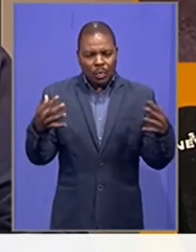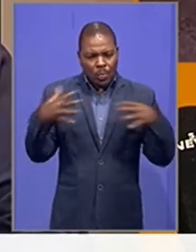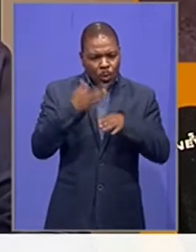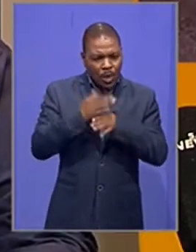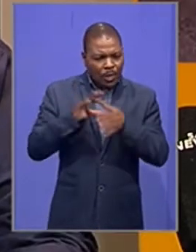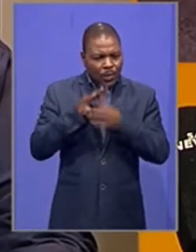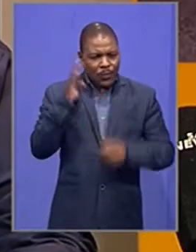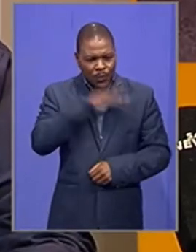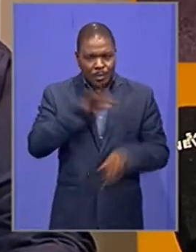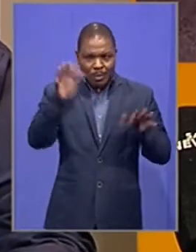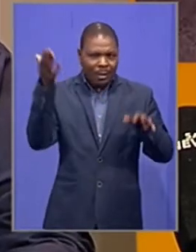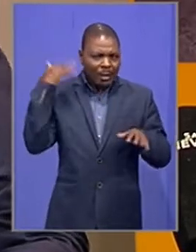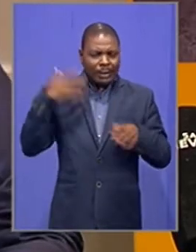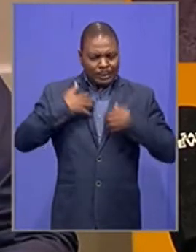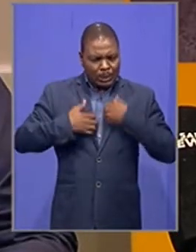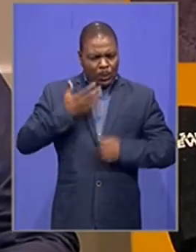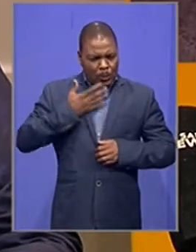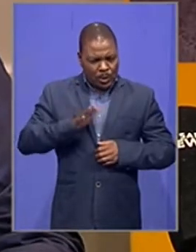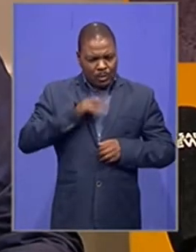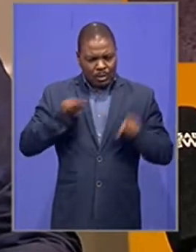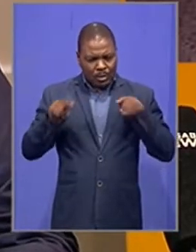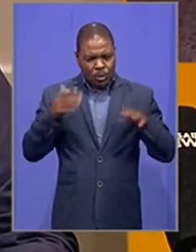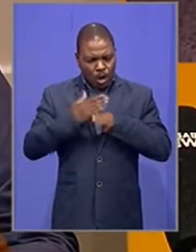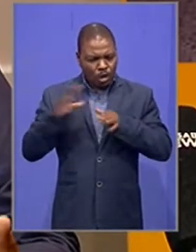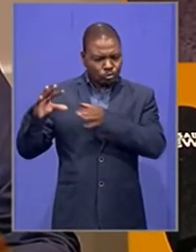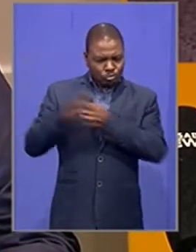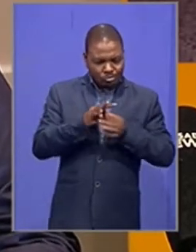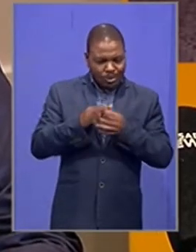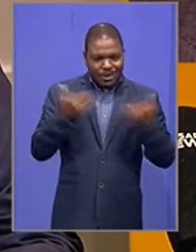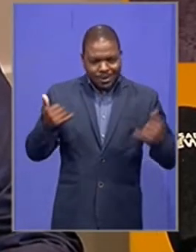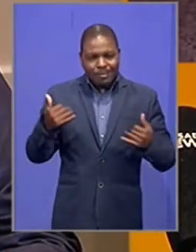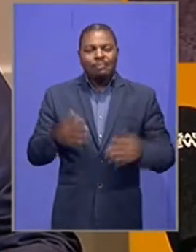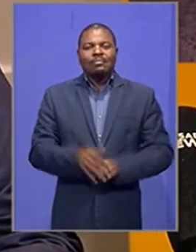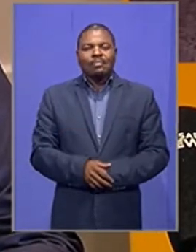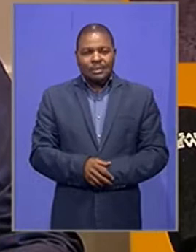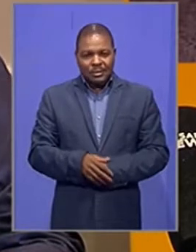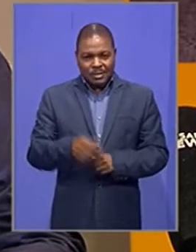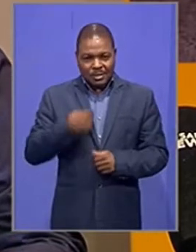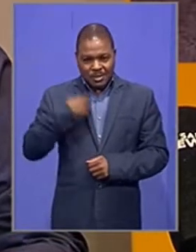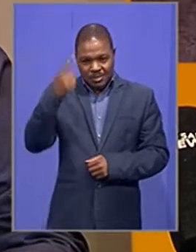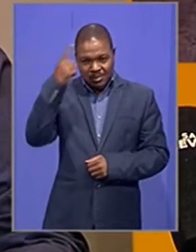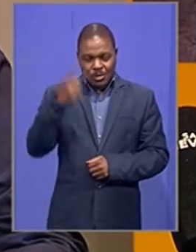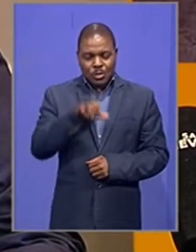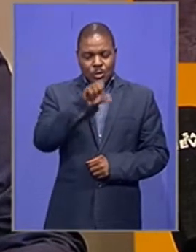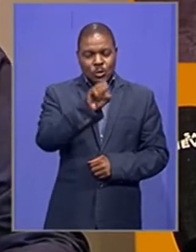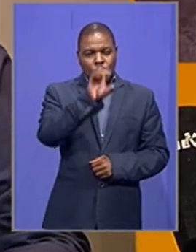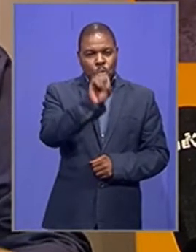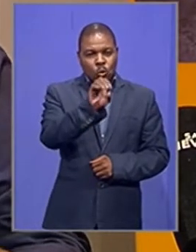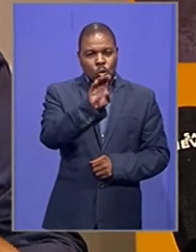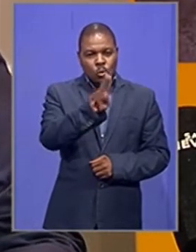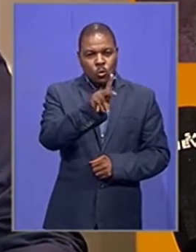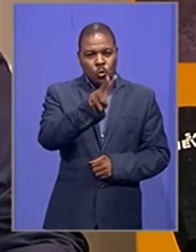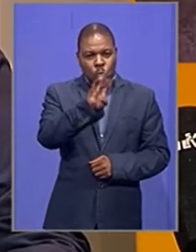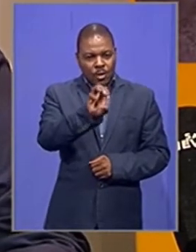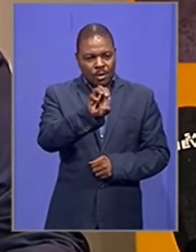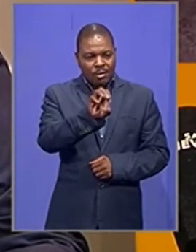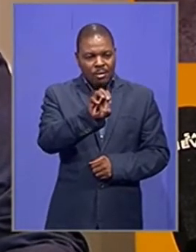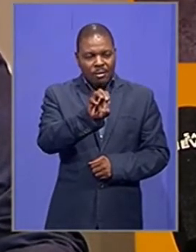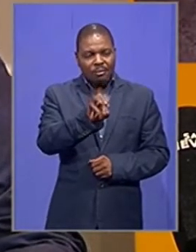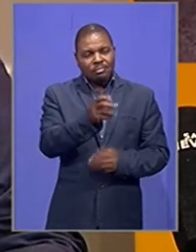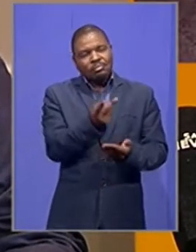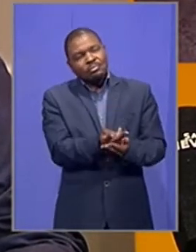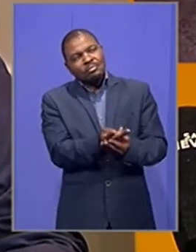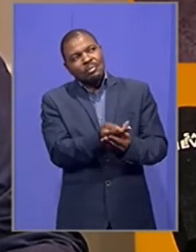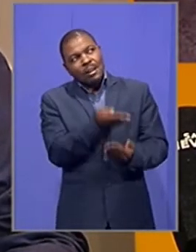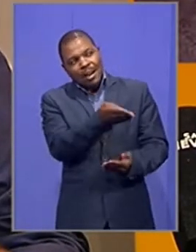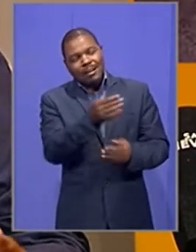been waiting for it. I believe Sobukwe must be smiling in his grave. Steve Biko must be smiling in